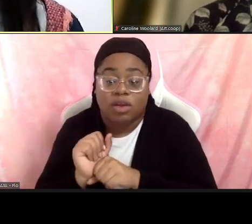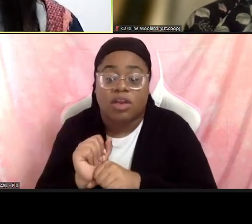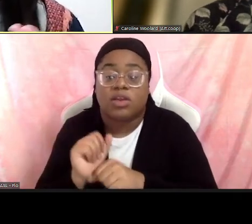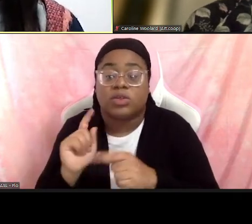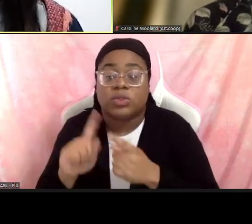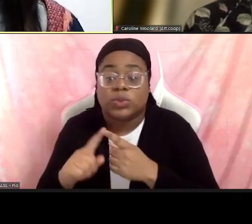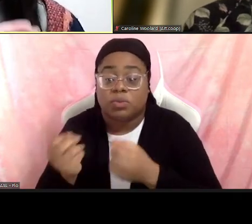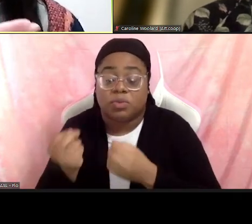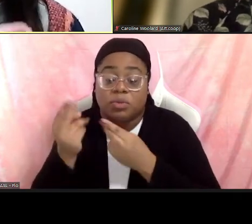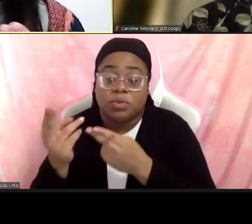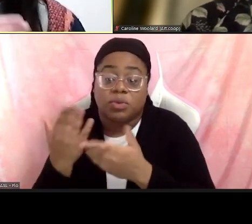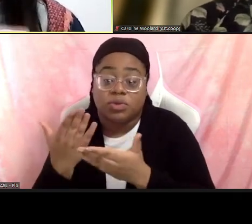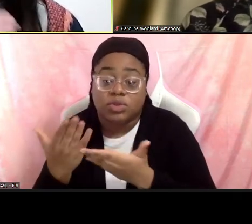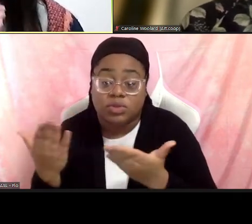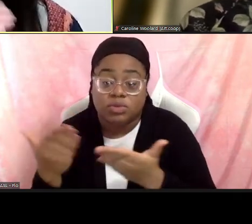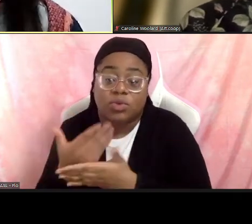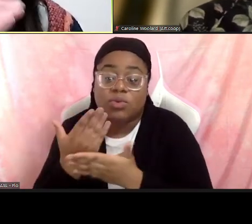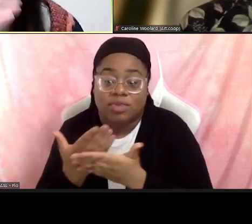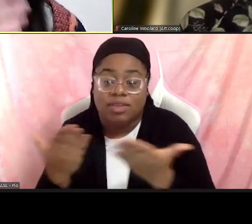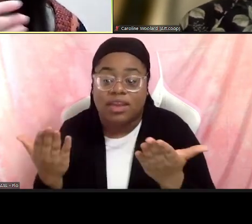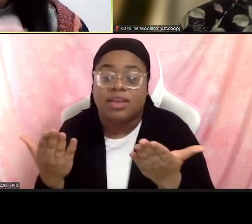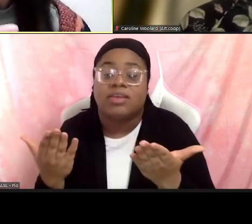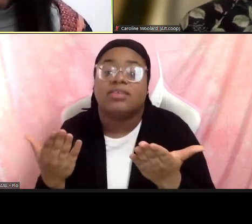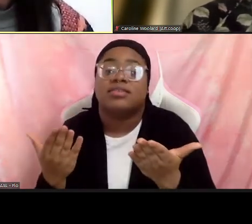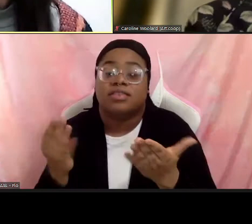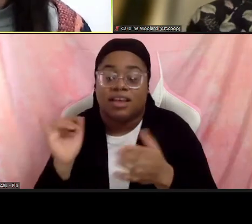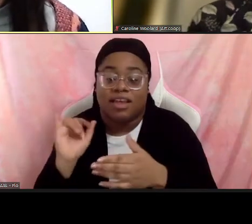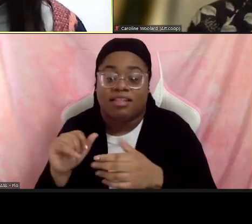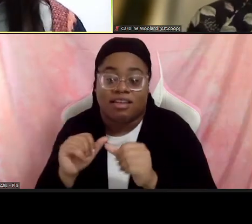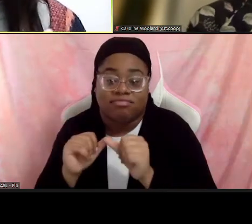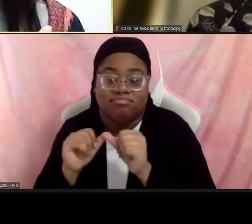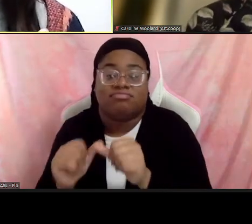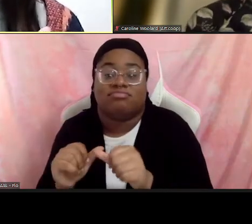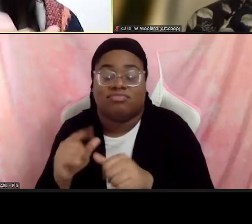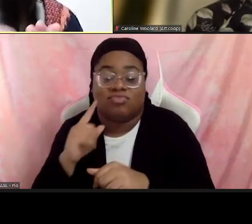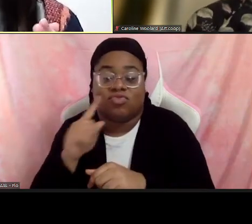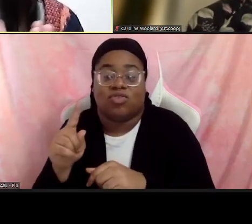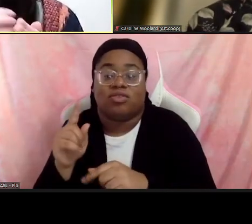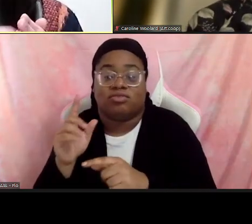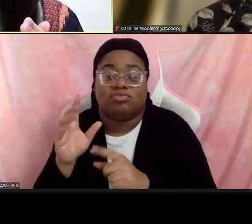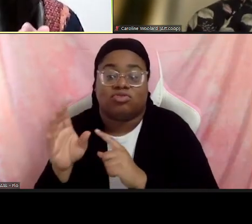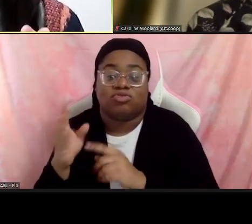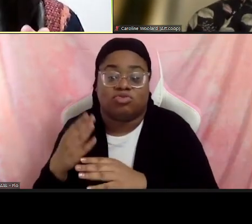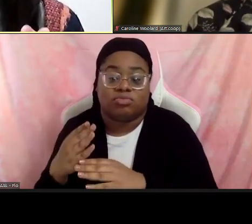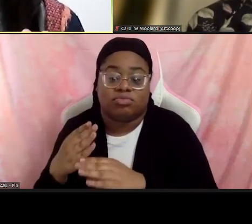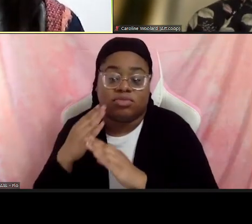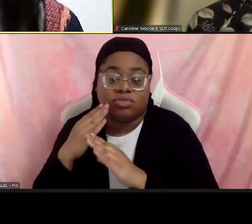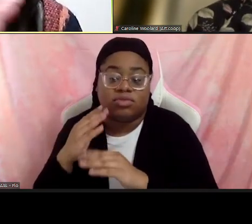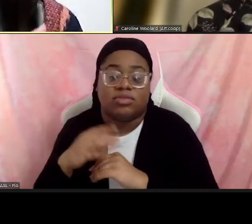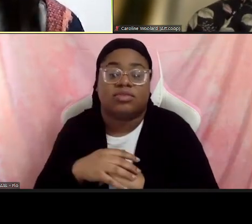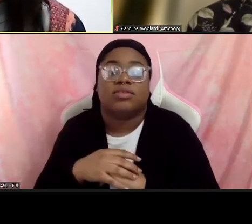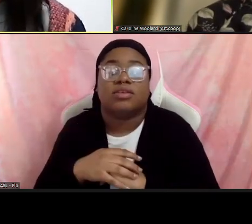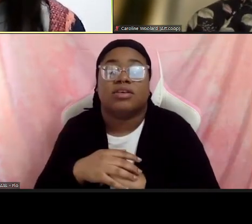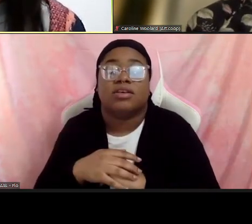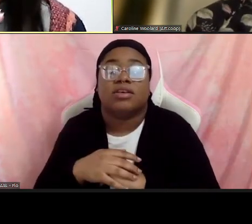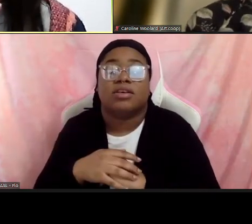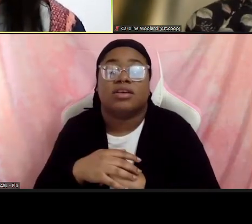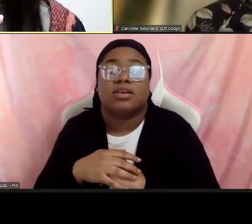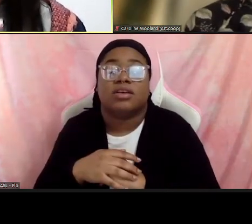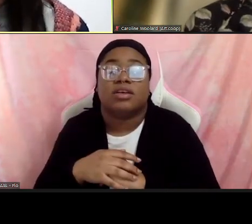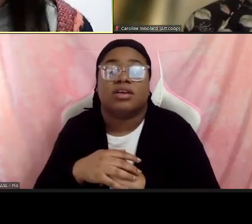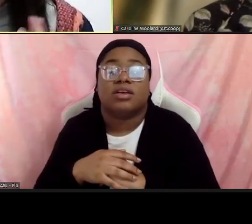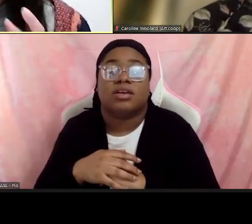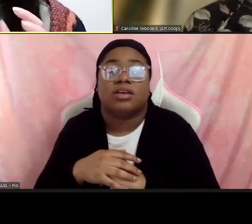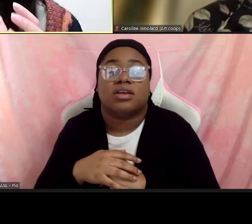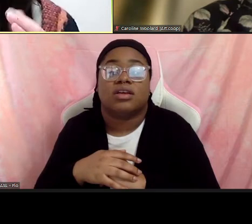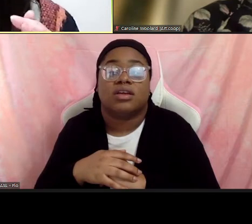things, always you need to pass some barriers, no? So we decided to add that layer of